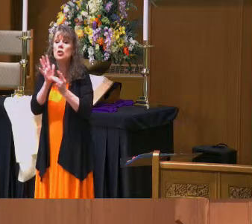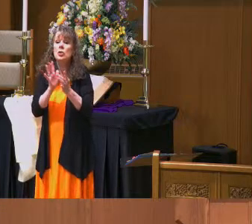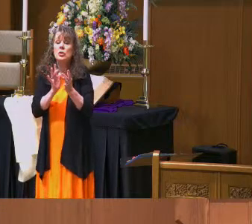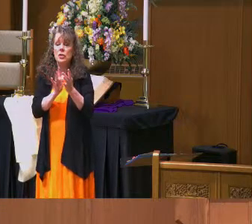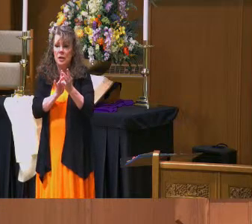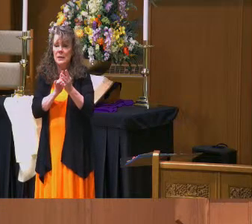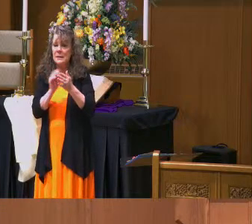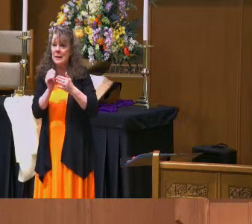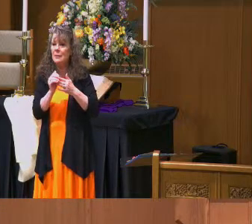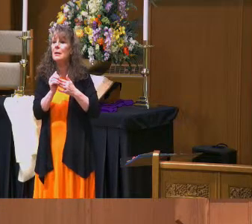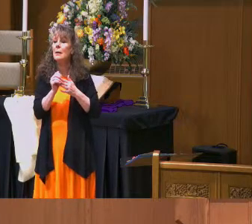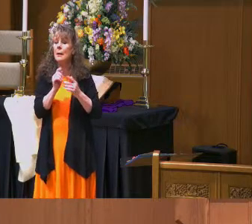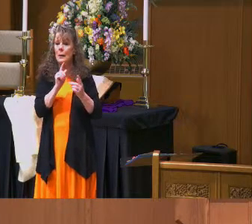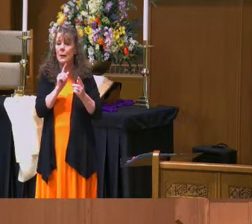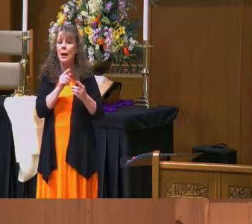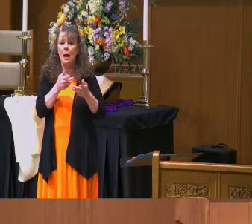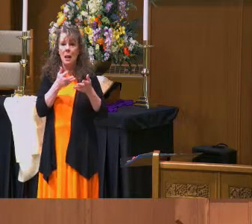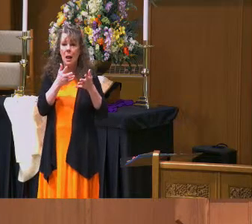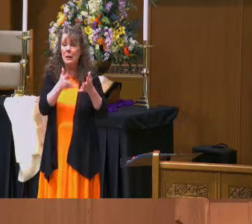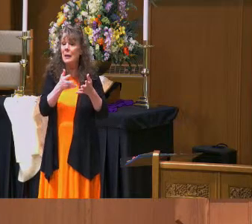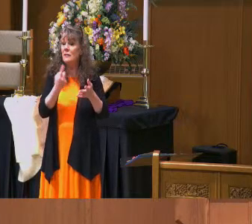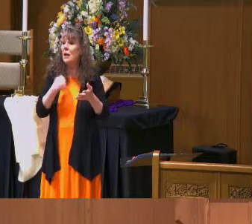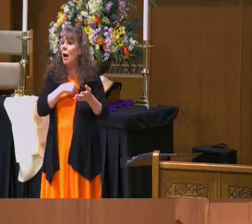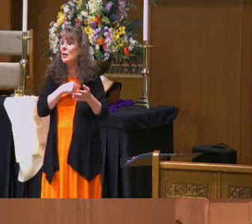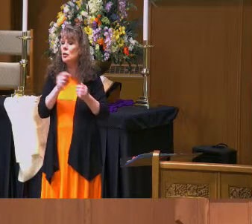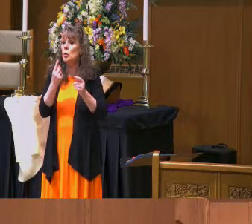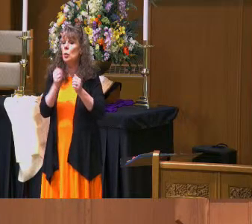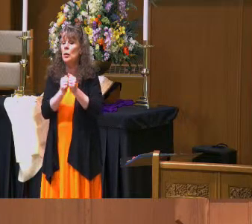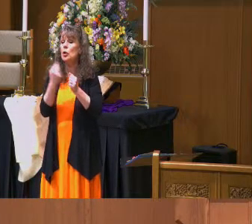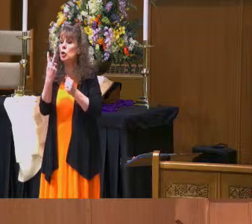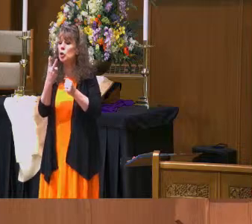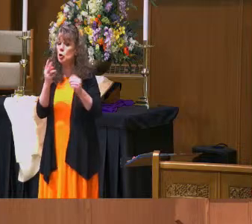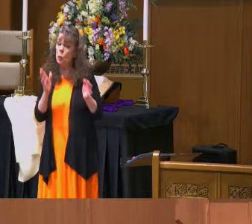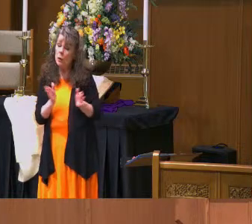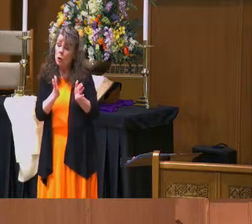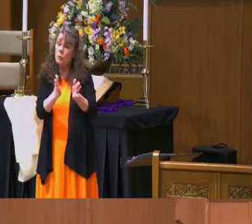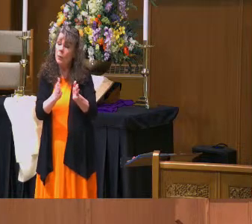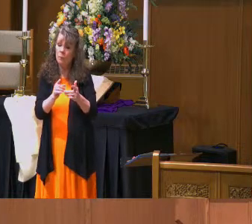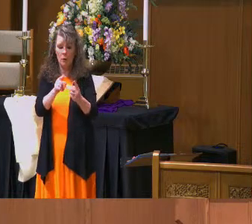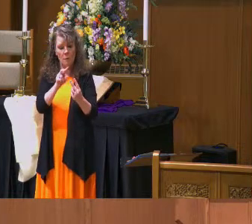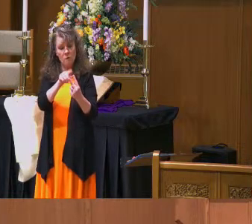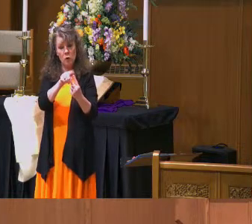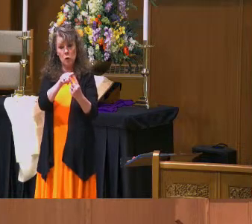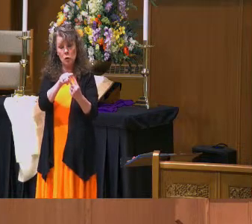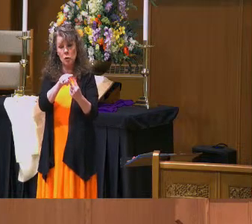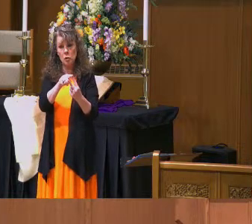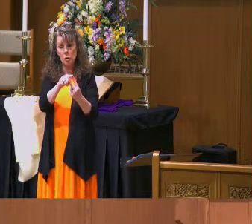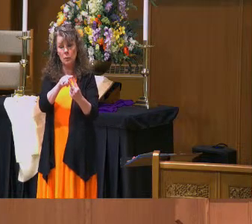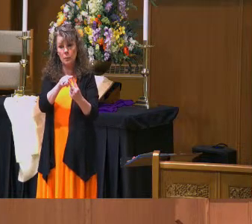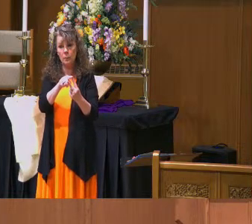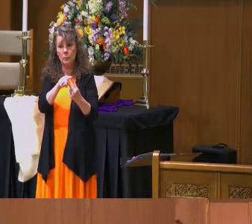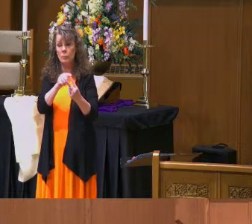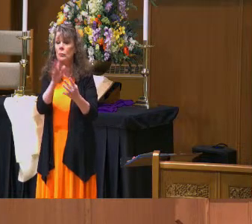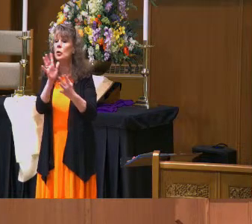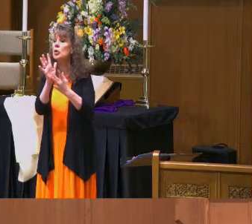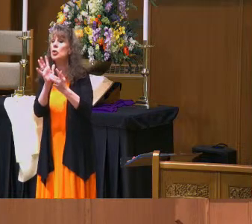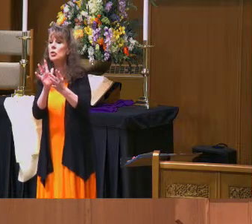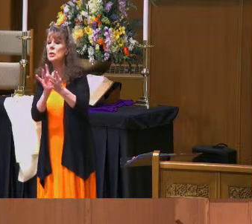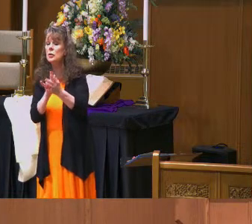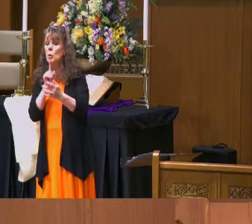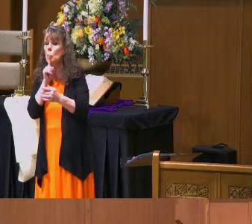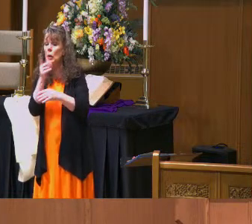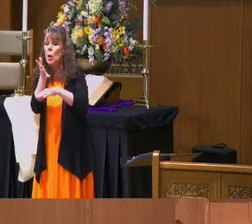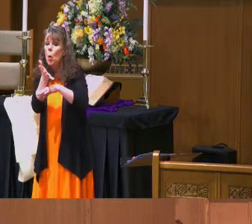and us today with two final encouragements. The first one, Jesus